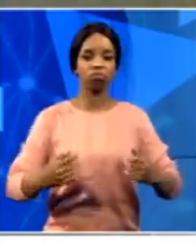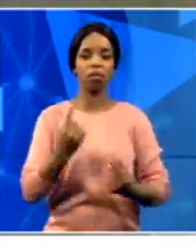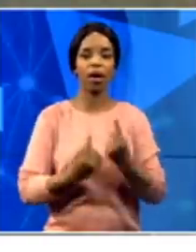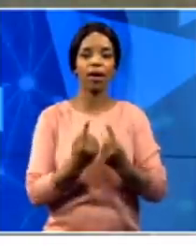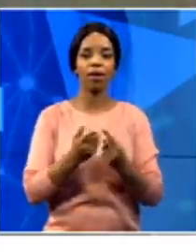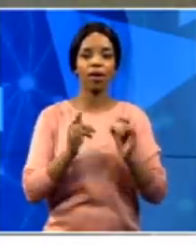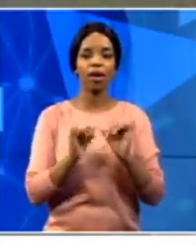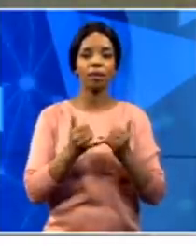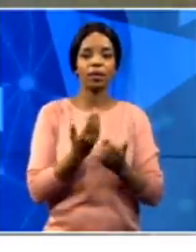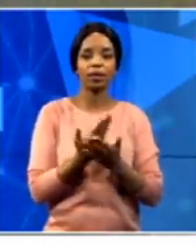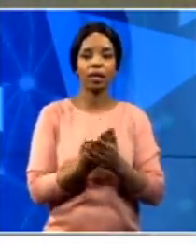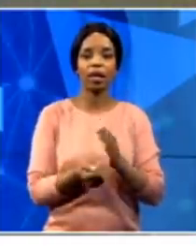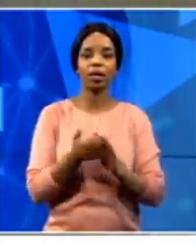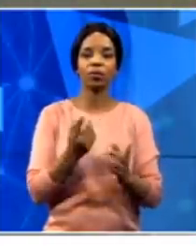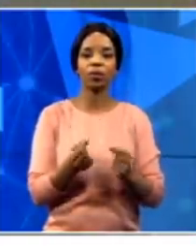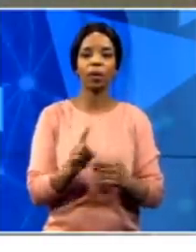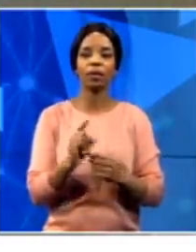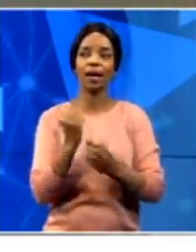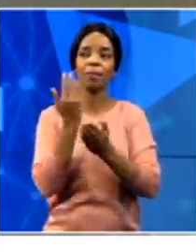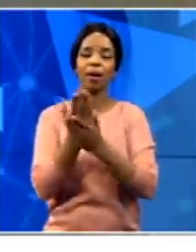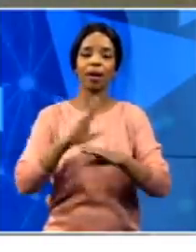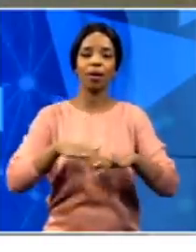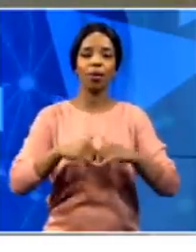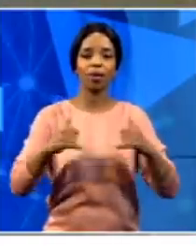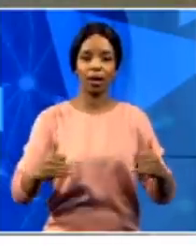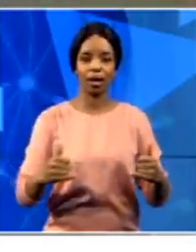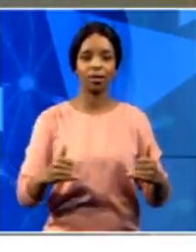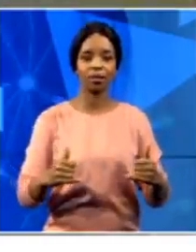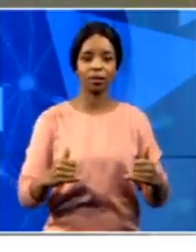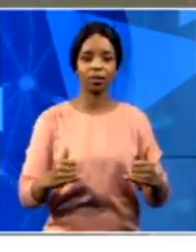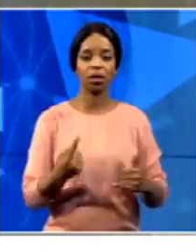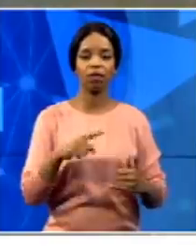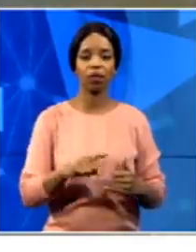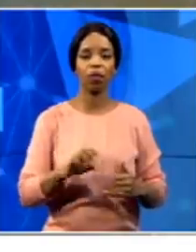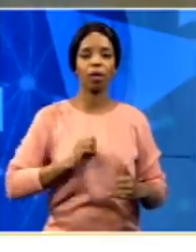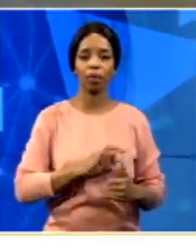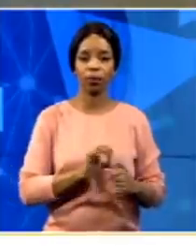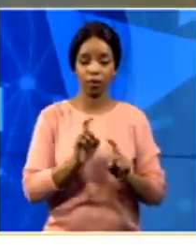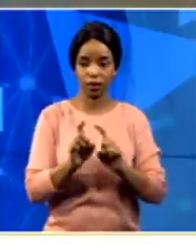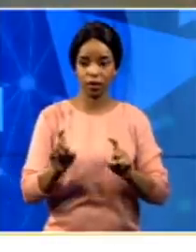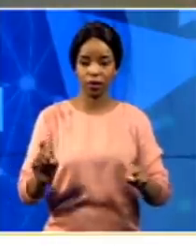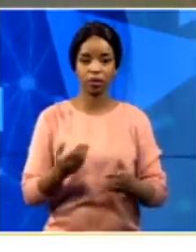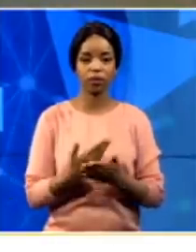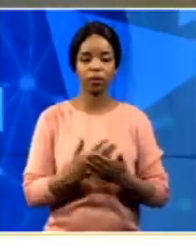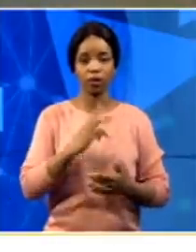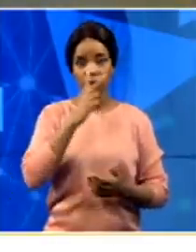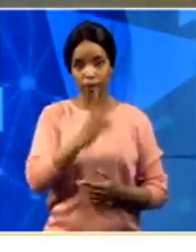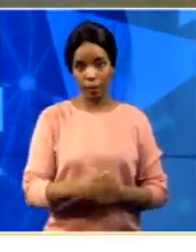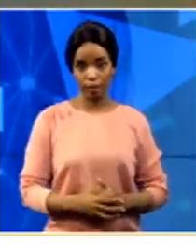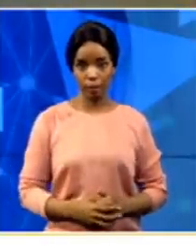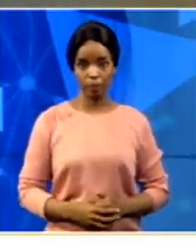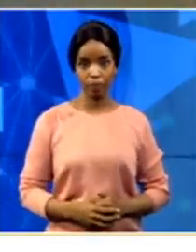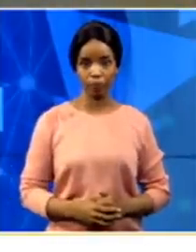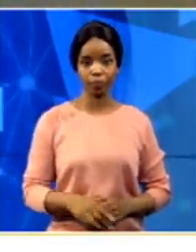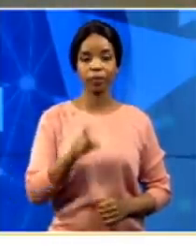online at no cost and apply for their employees so that we can process the claim with speed. Okay. And this